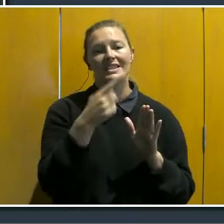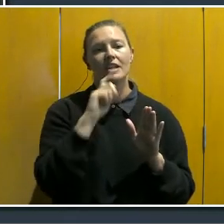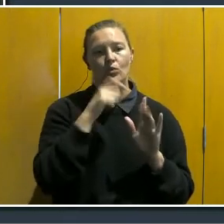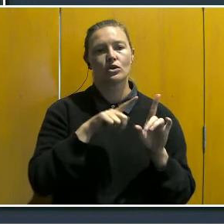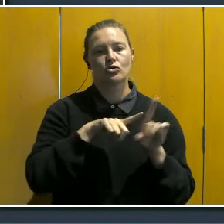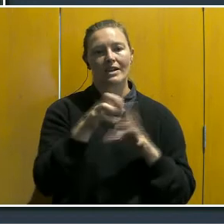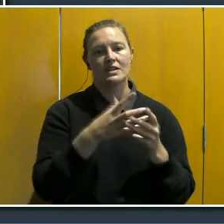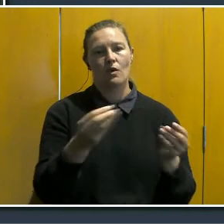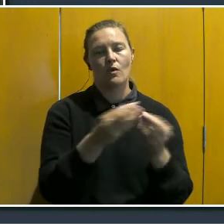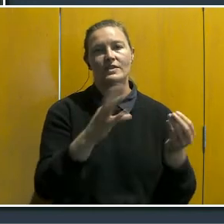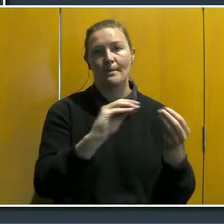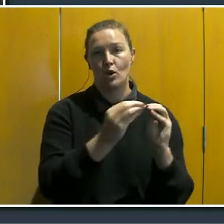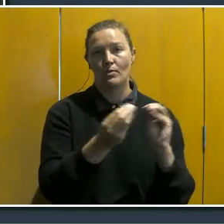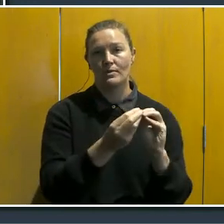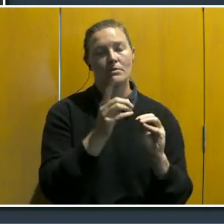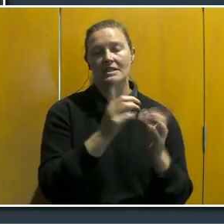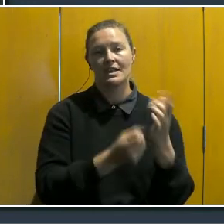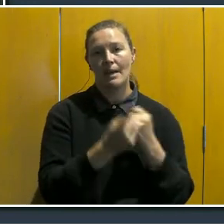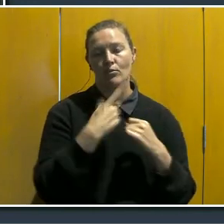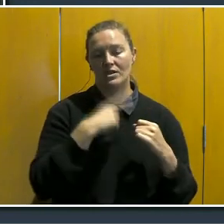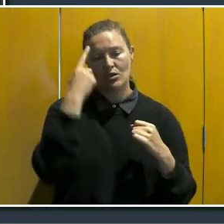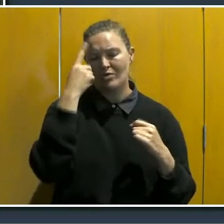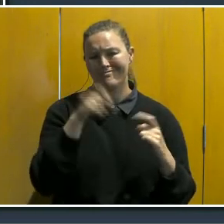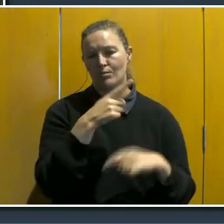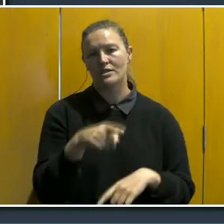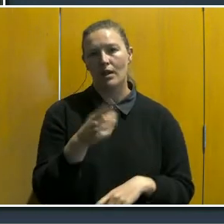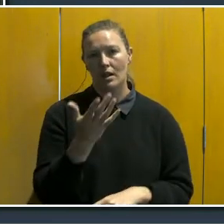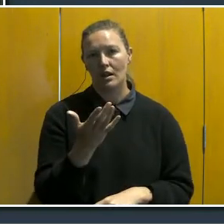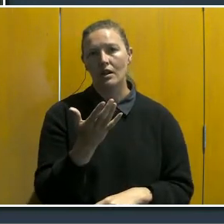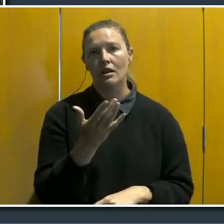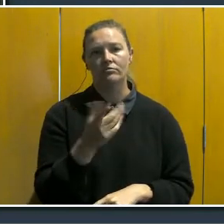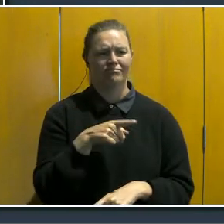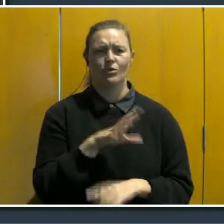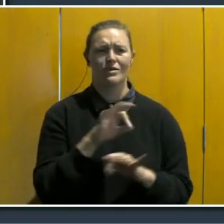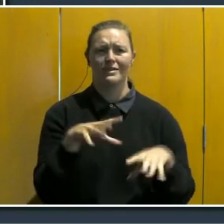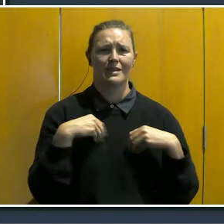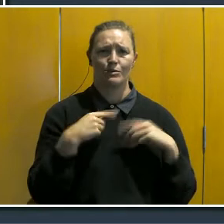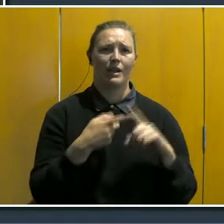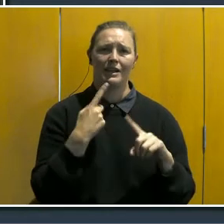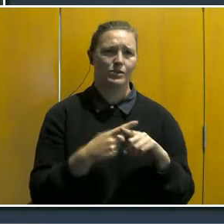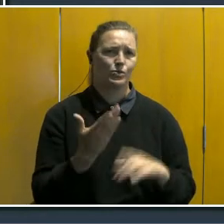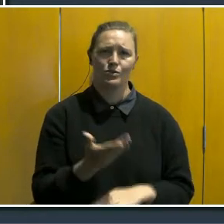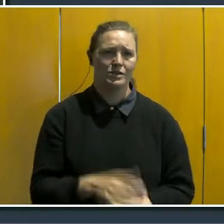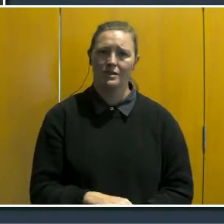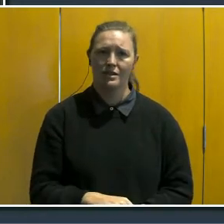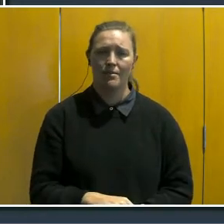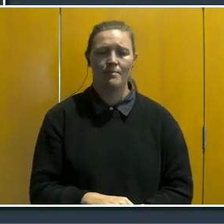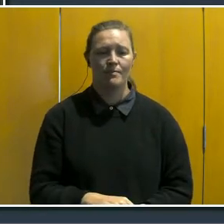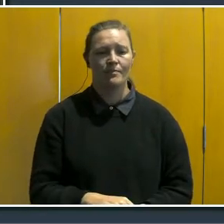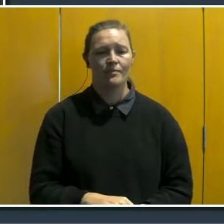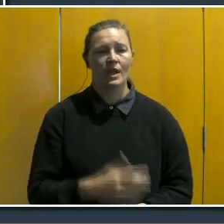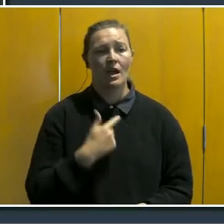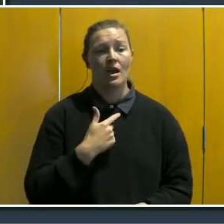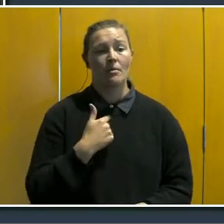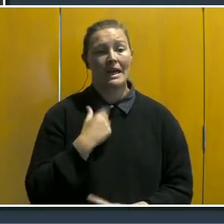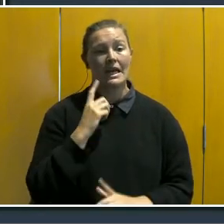That did not happen as it was considered not possible, a totally unacceptable excuse. My concerns